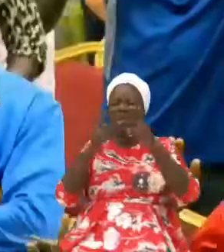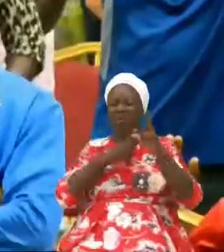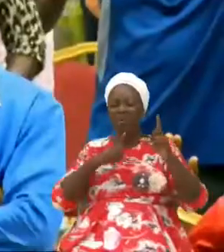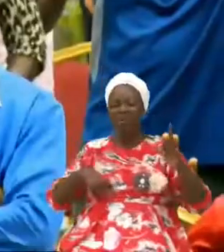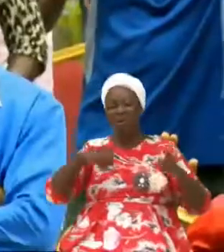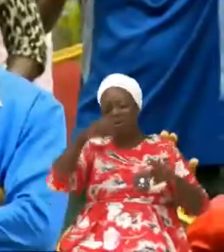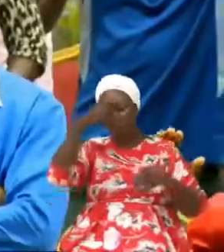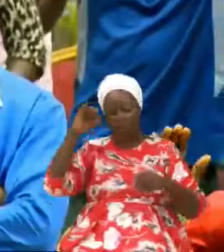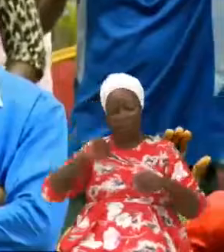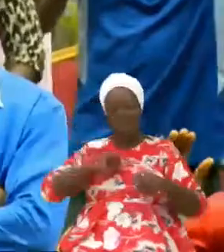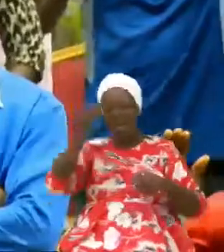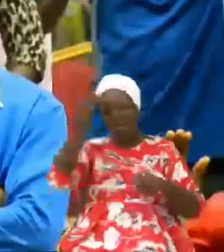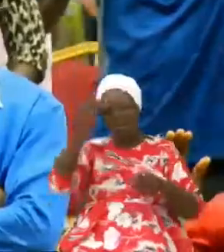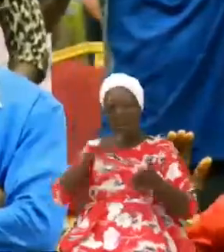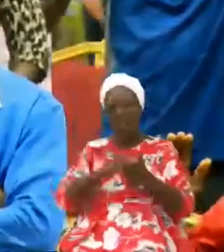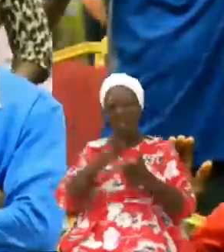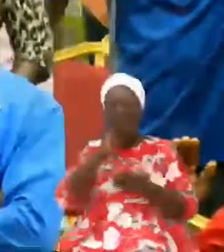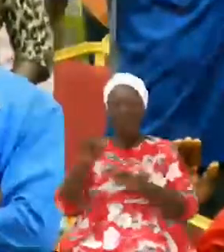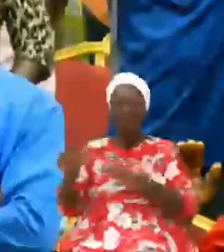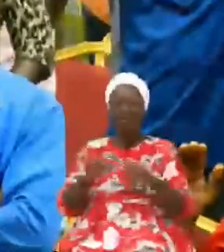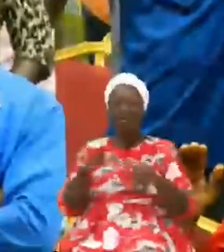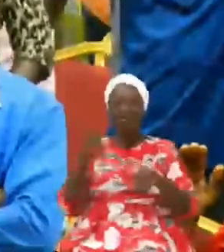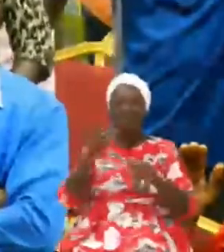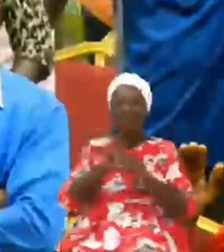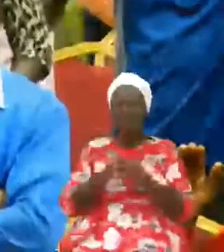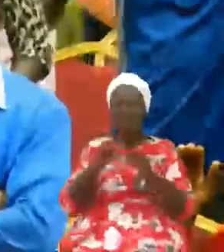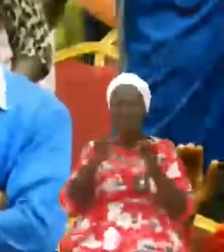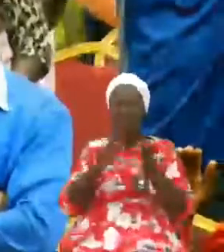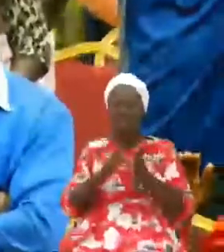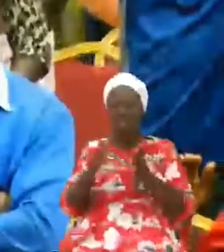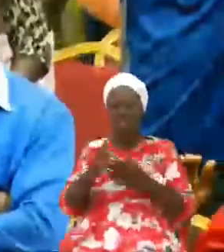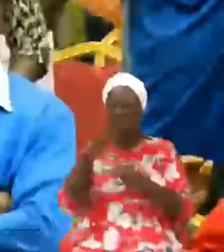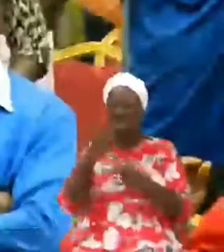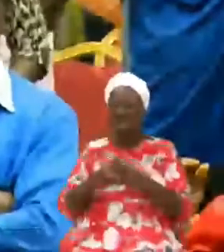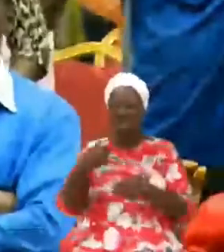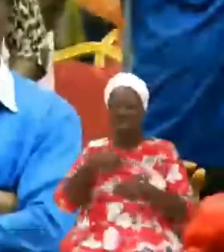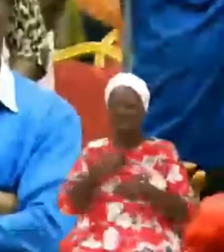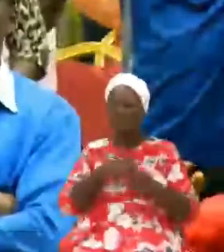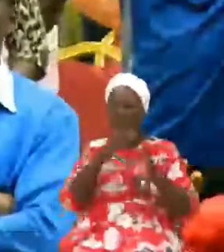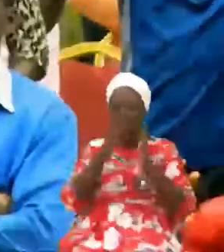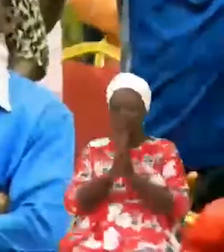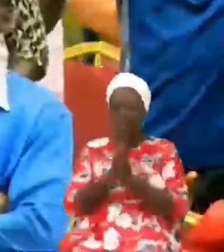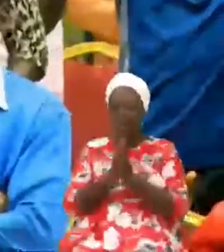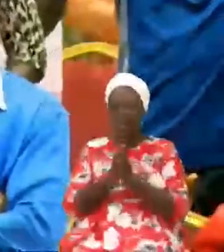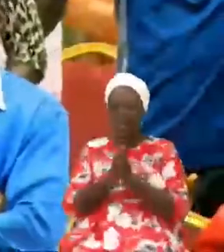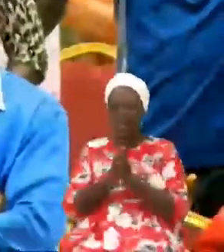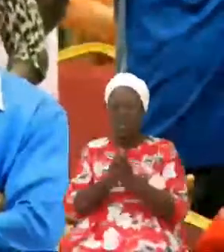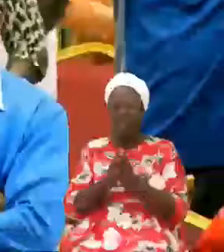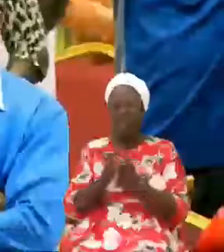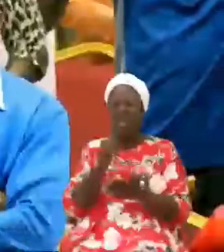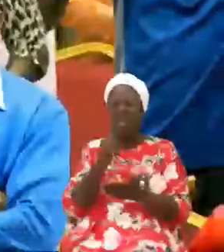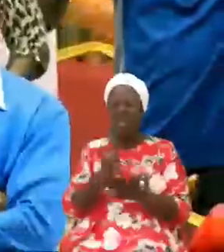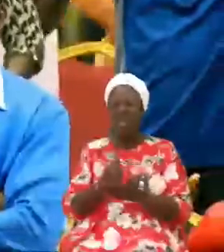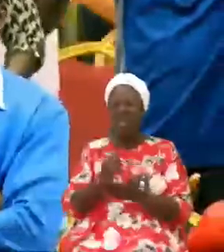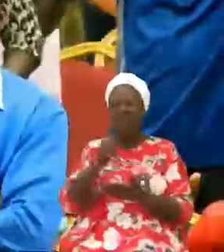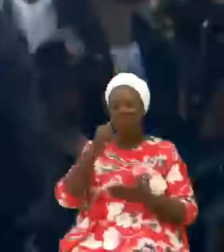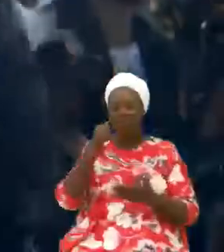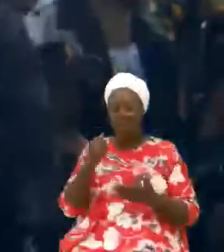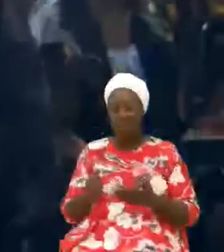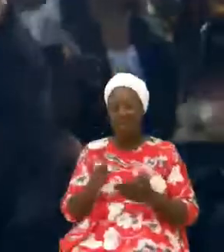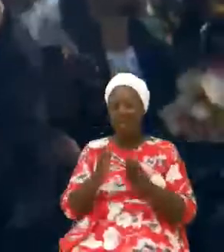now. Thank you, Lord, because I know it's done. In Jesus' name we